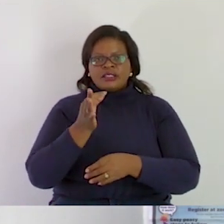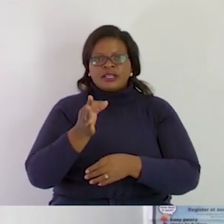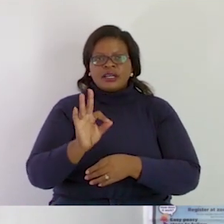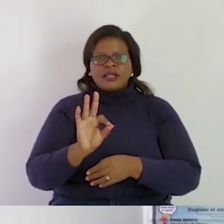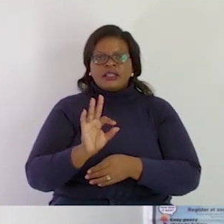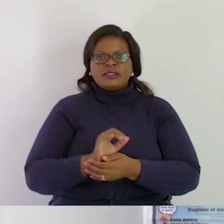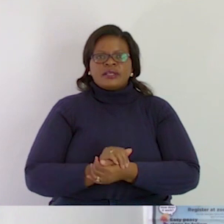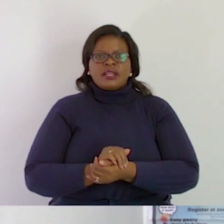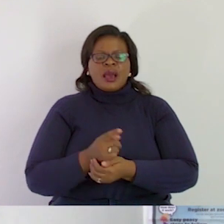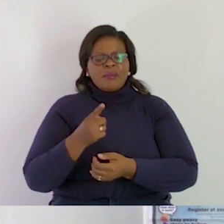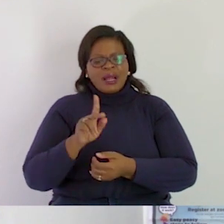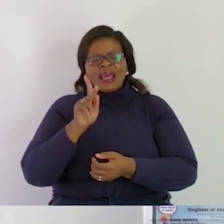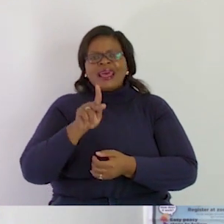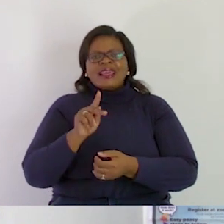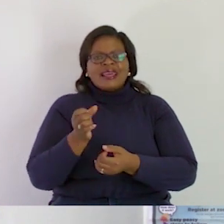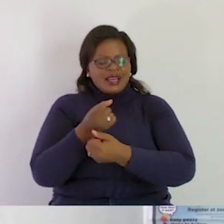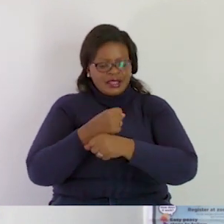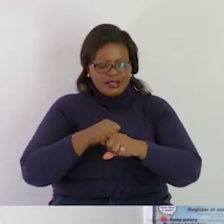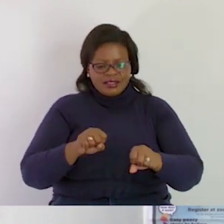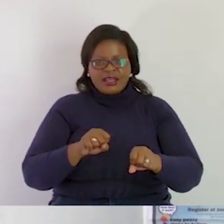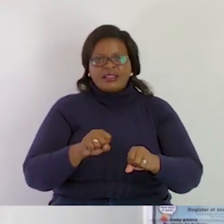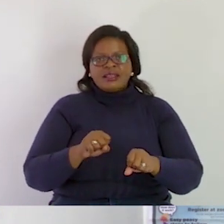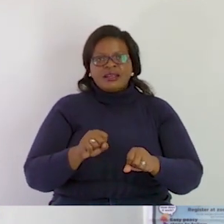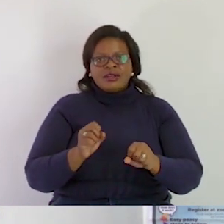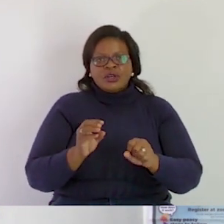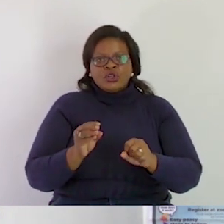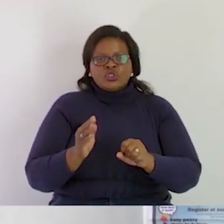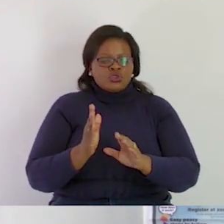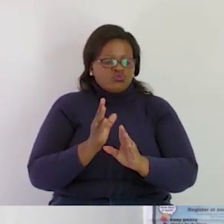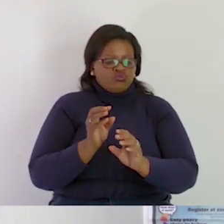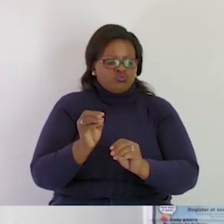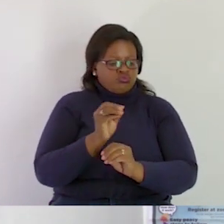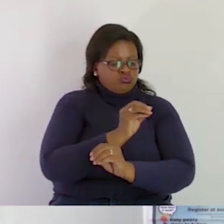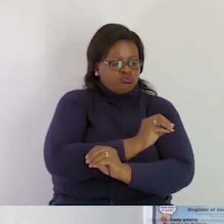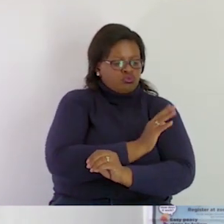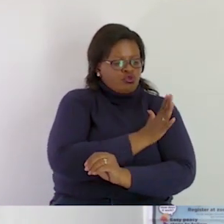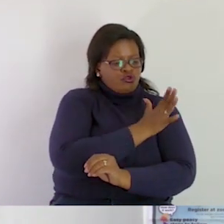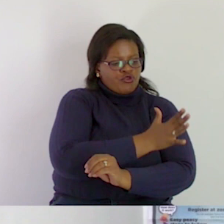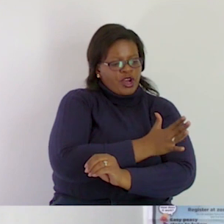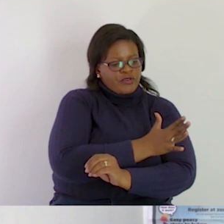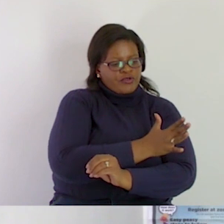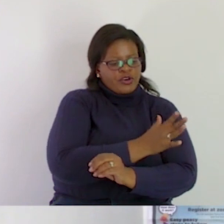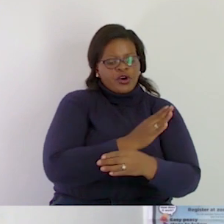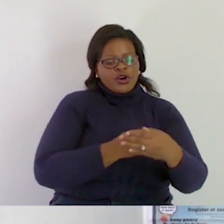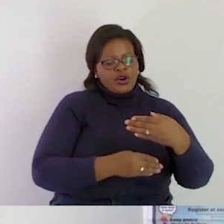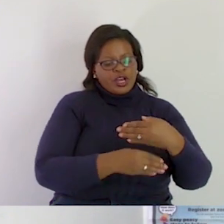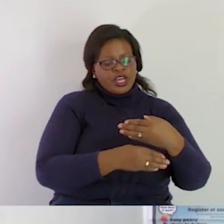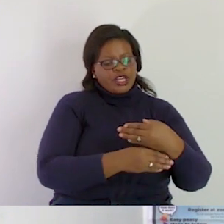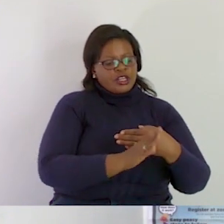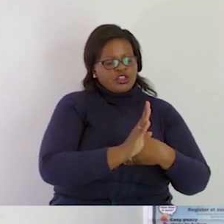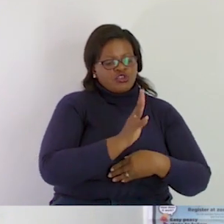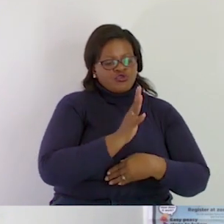But I can decide 5 added to 4 to give